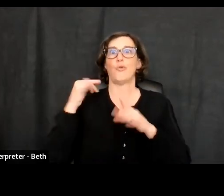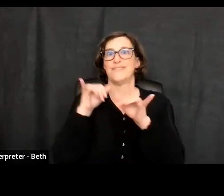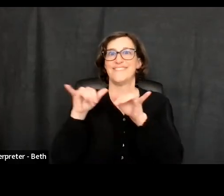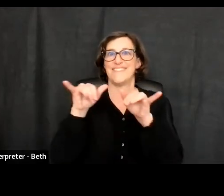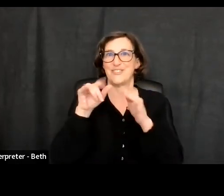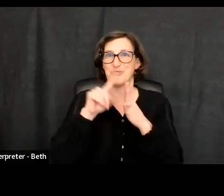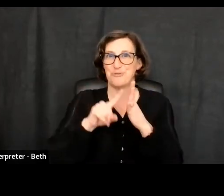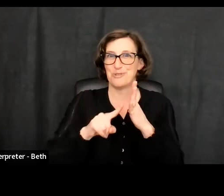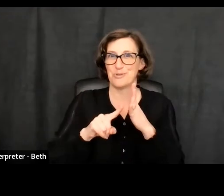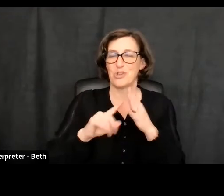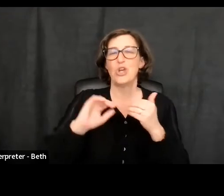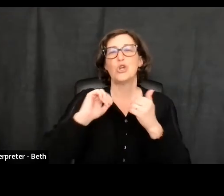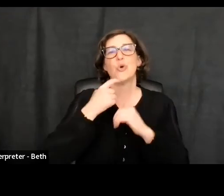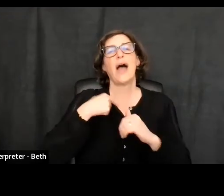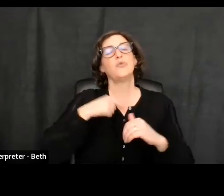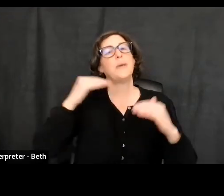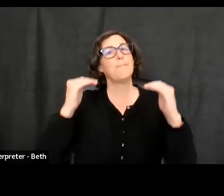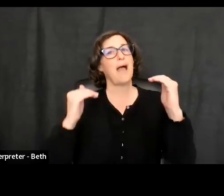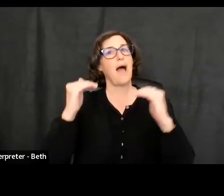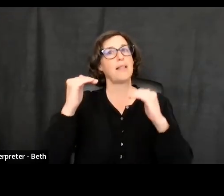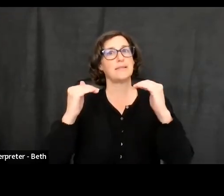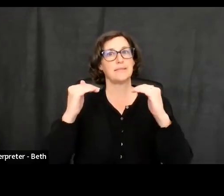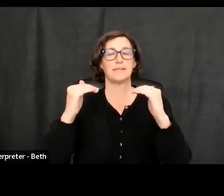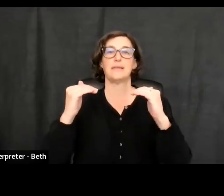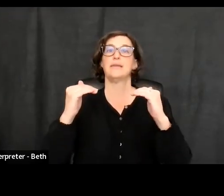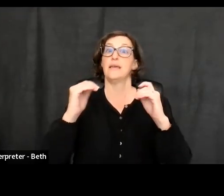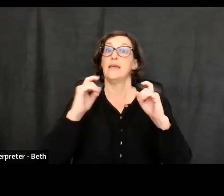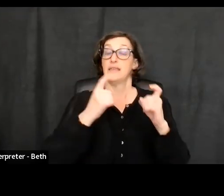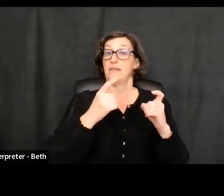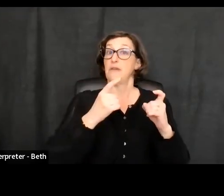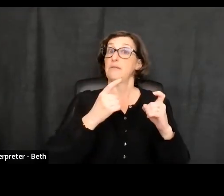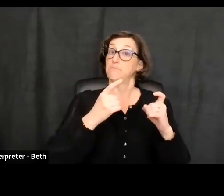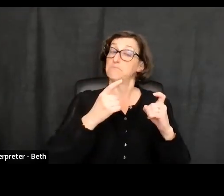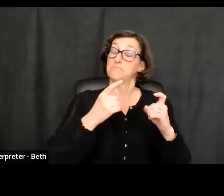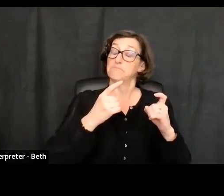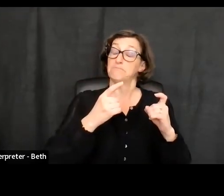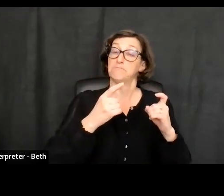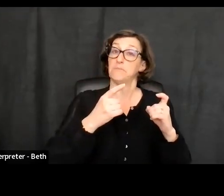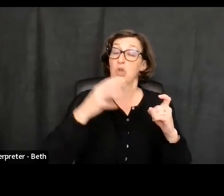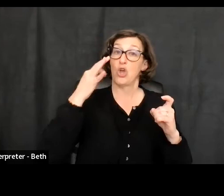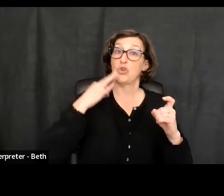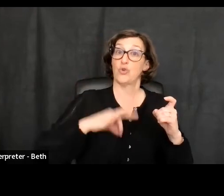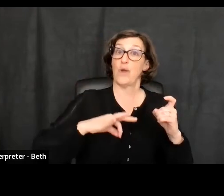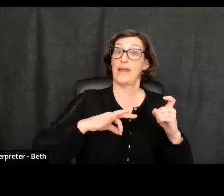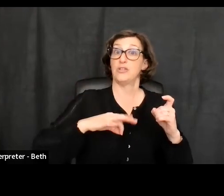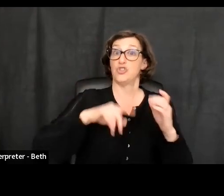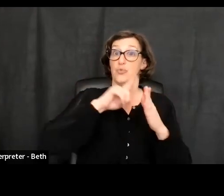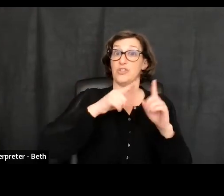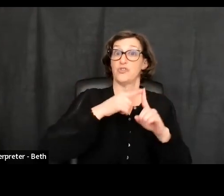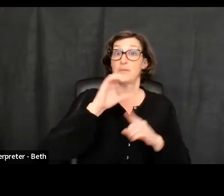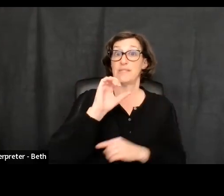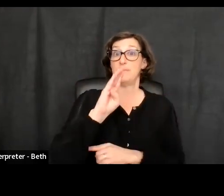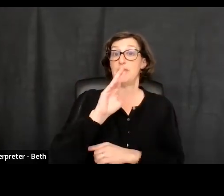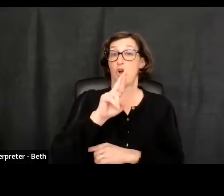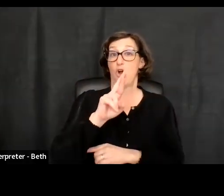we balance giving credence to the quality of evidence and research that comes out of CDR with the